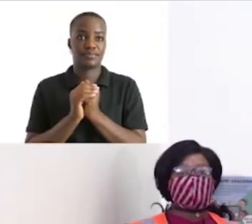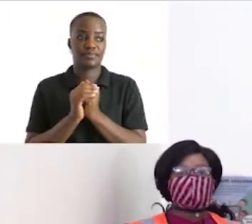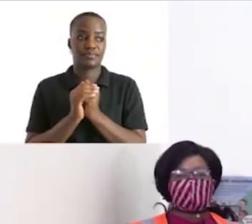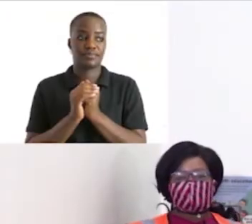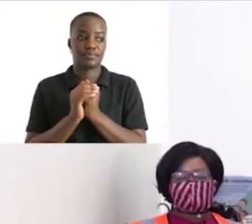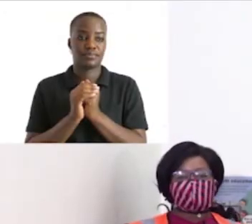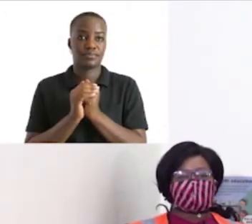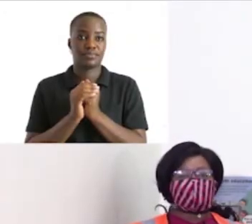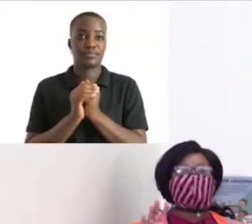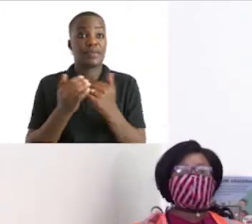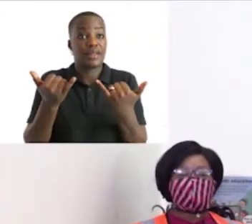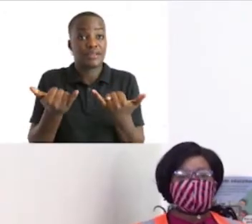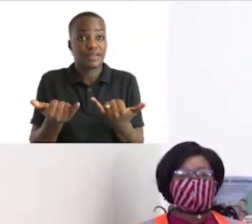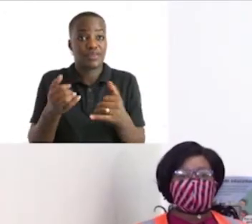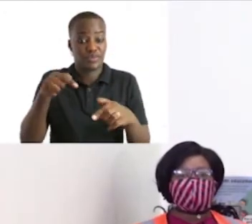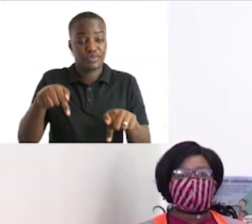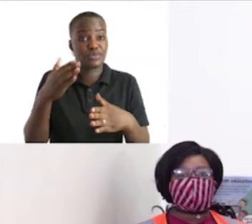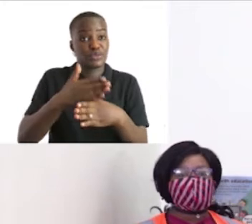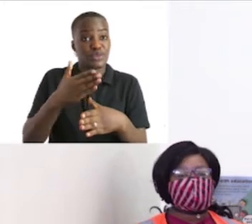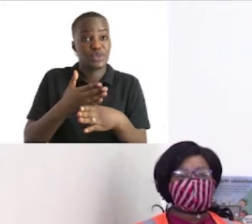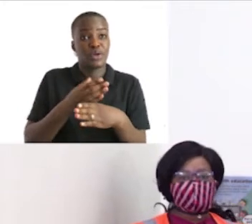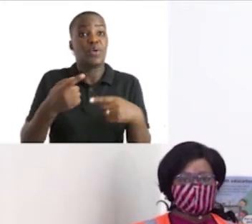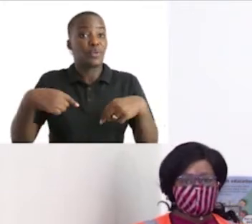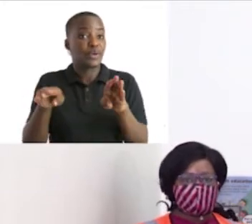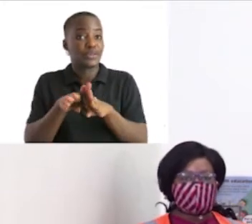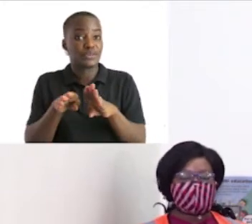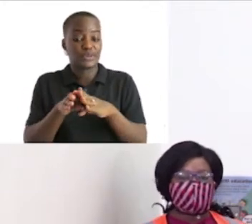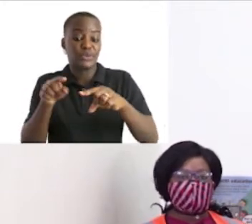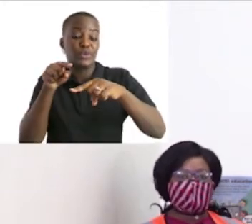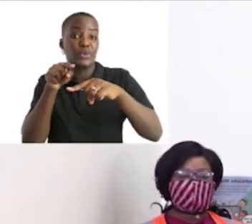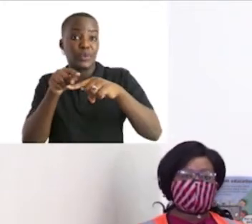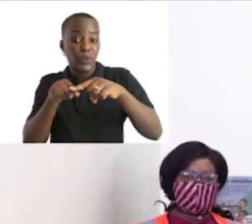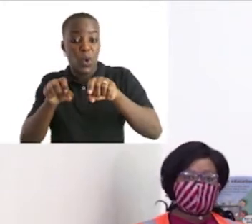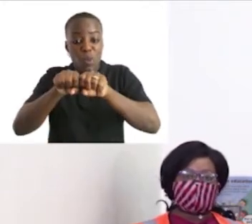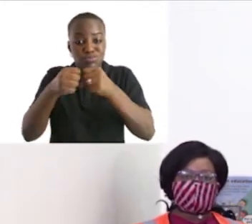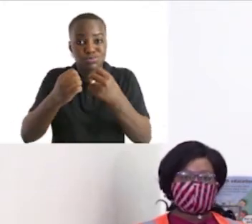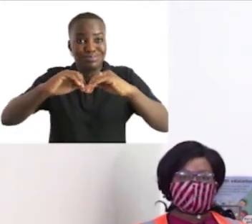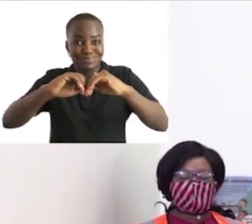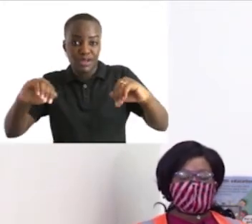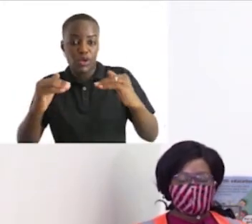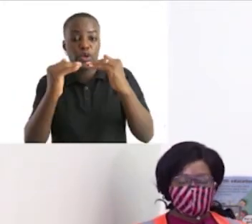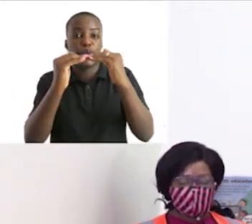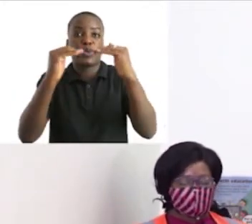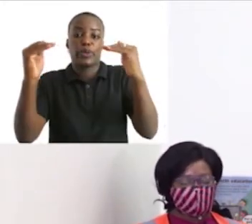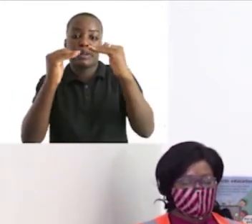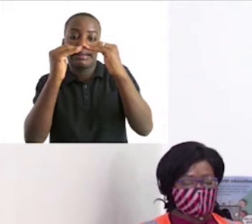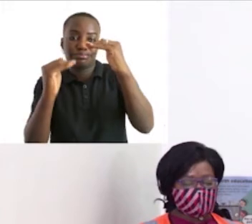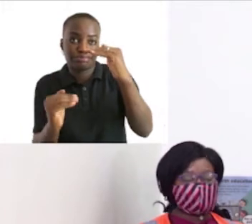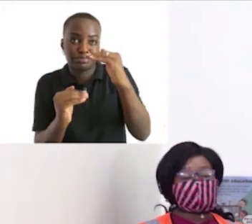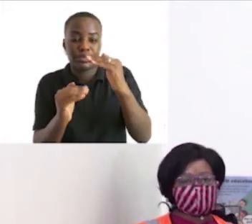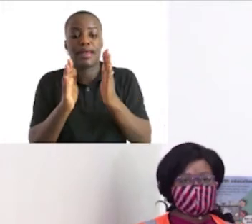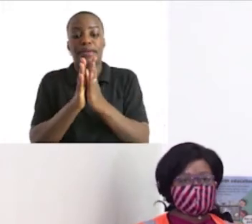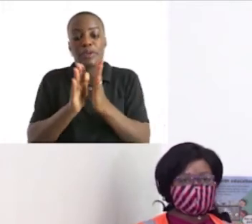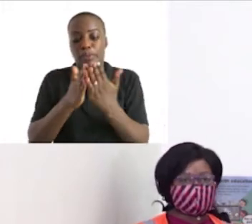For our next exercise, we are going to divide the numbers with odd and even. Please turn to